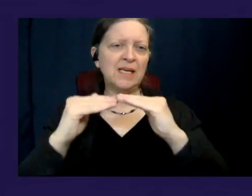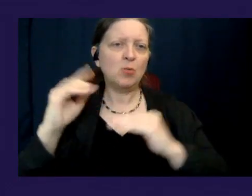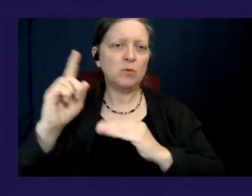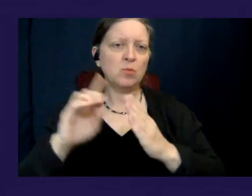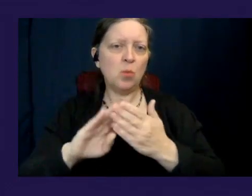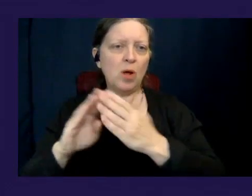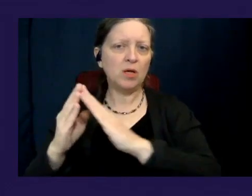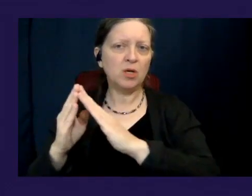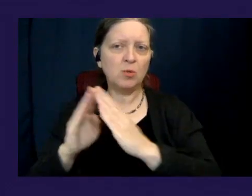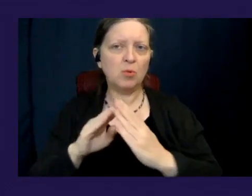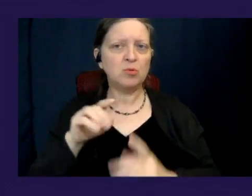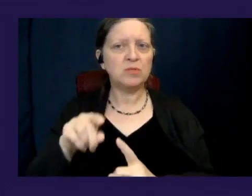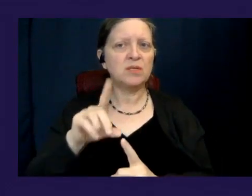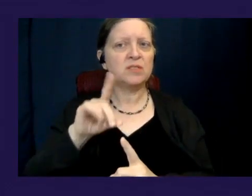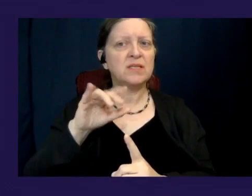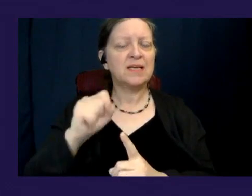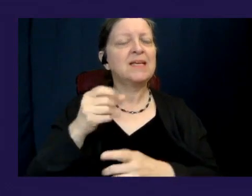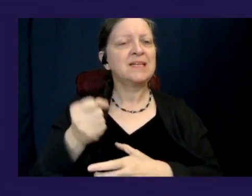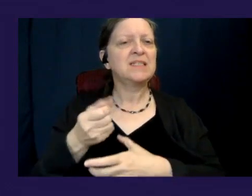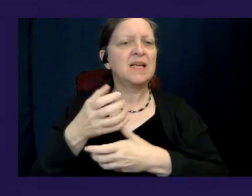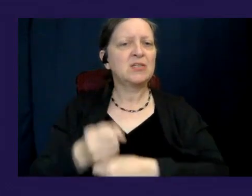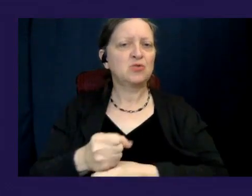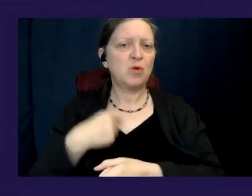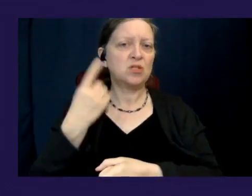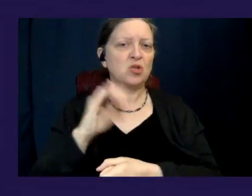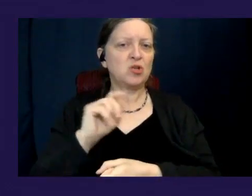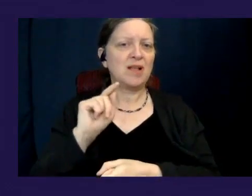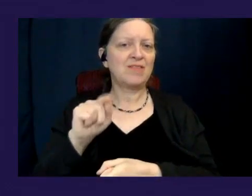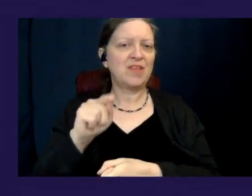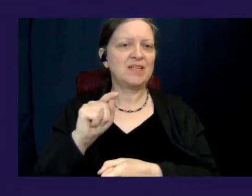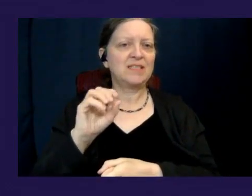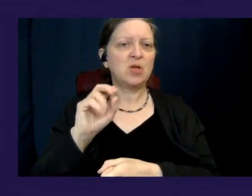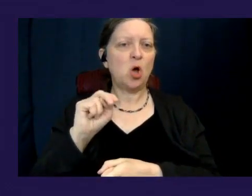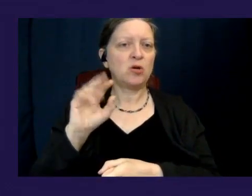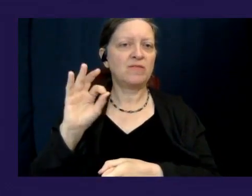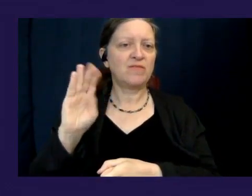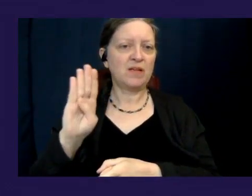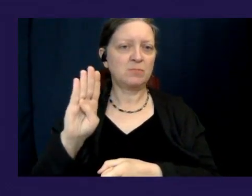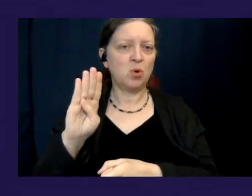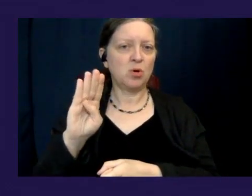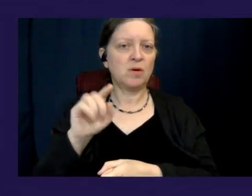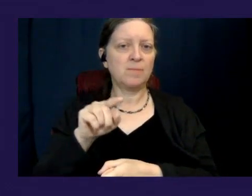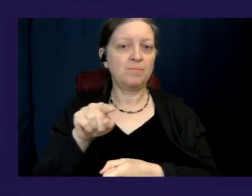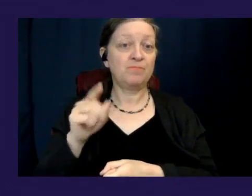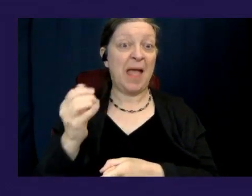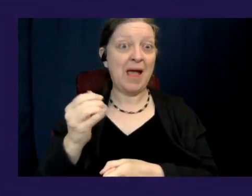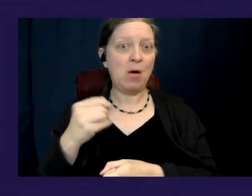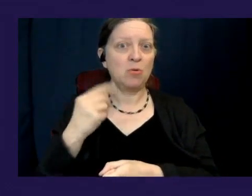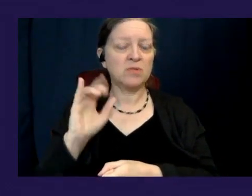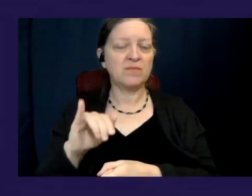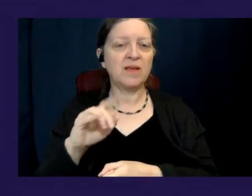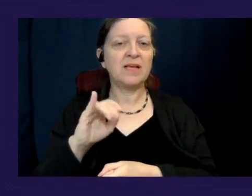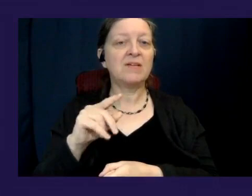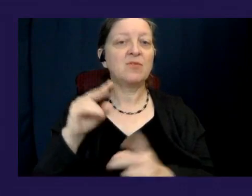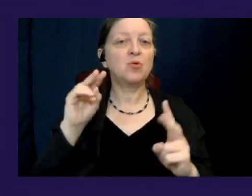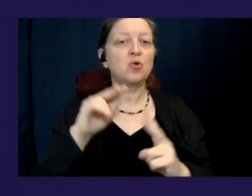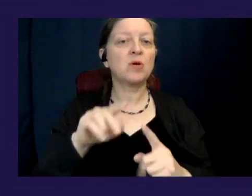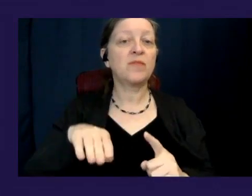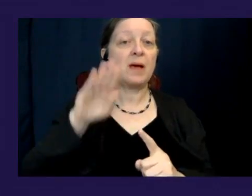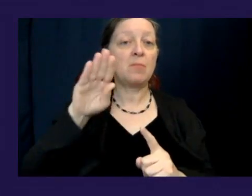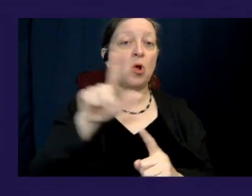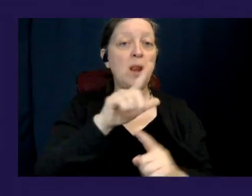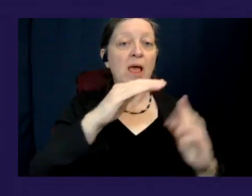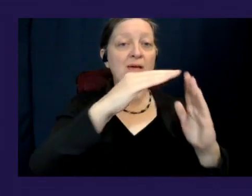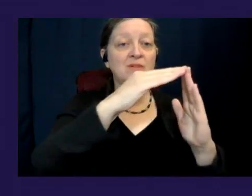is what distrust on Facebook looks like now. And if you focus in on the upper left, you'll see